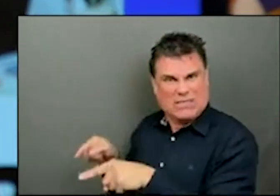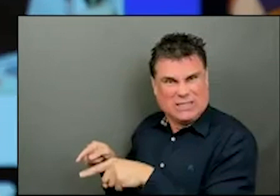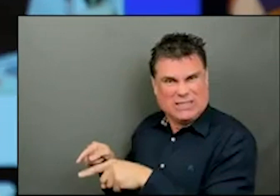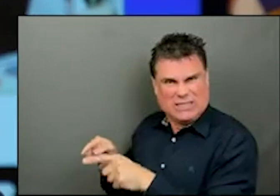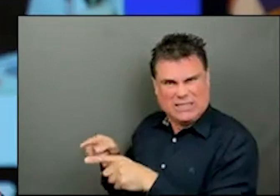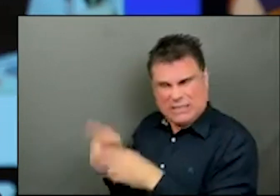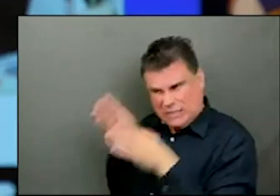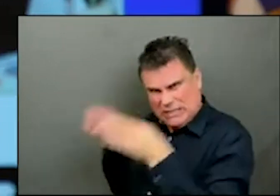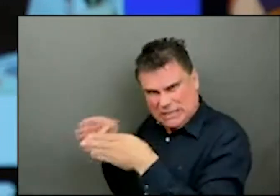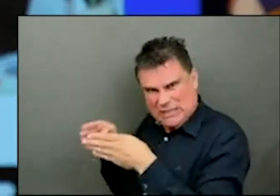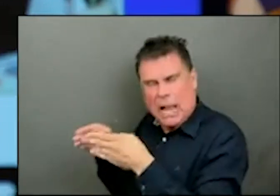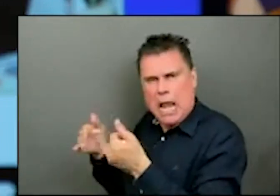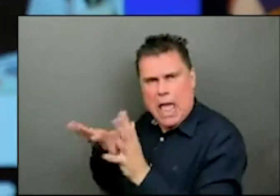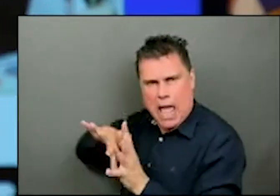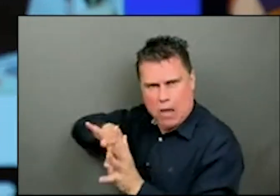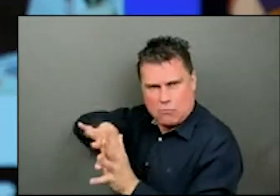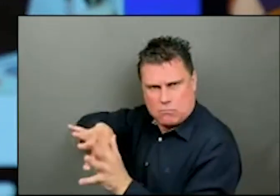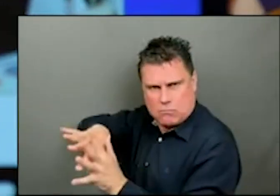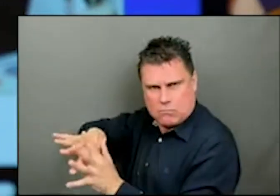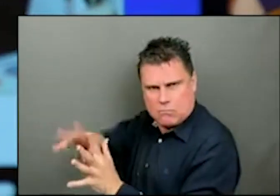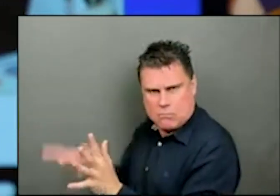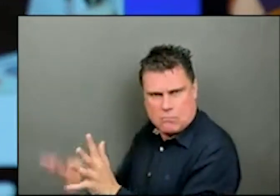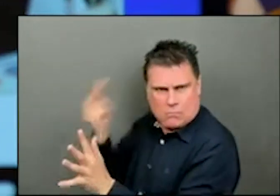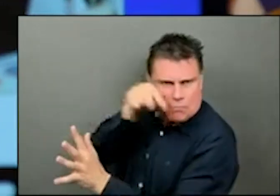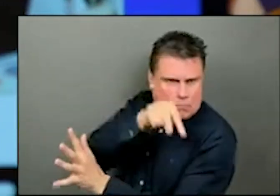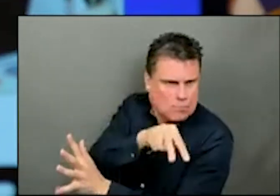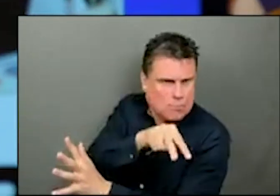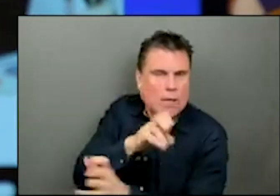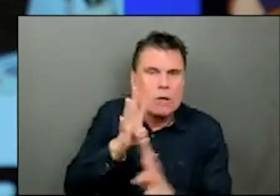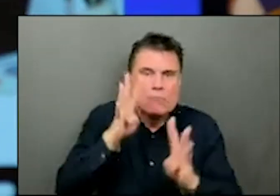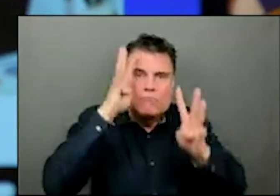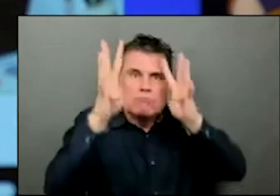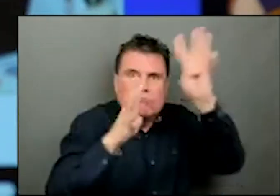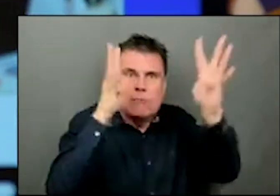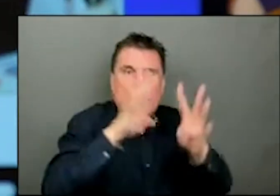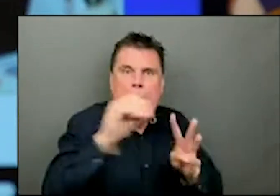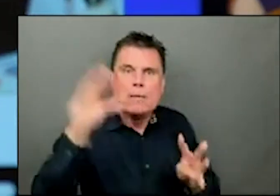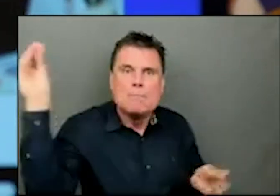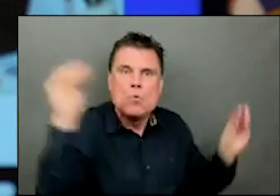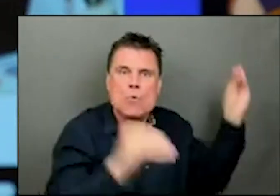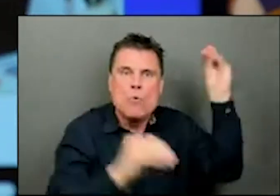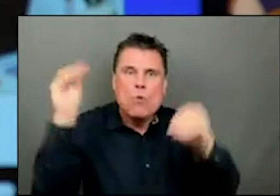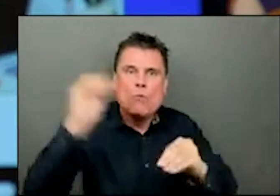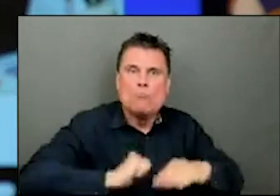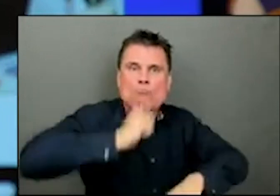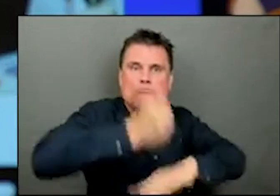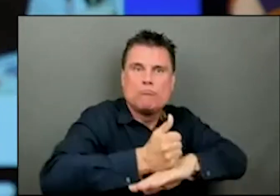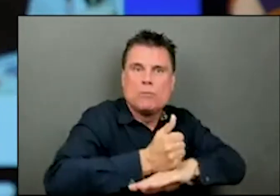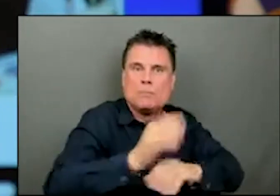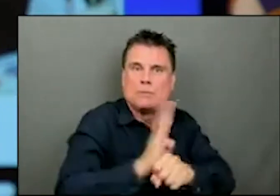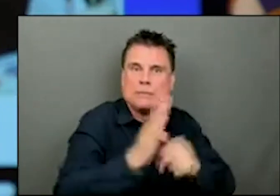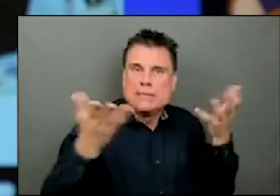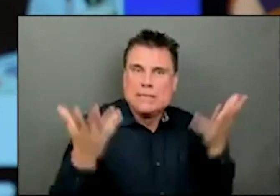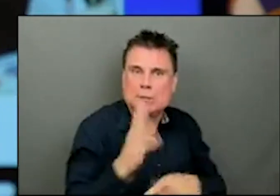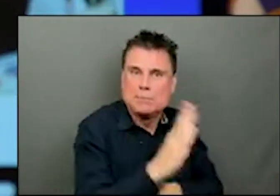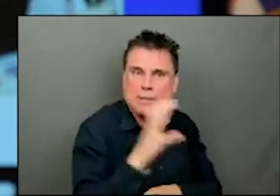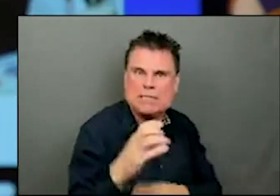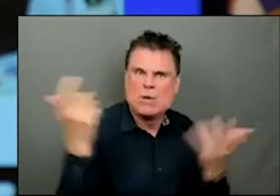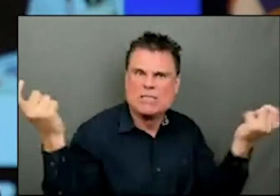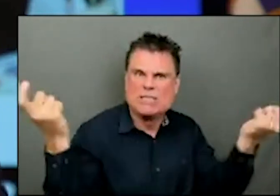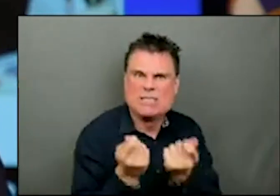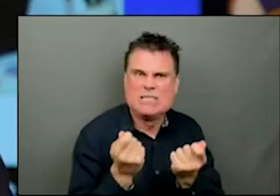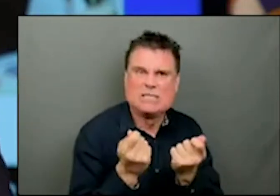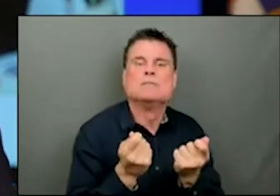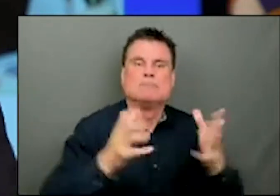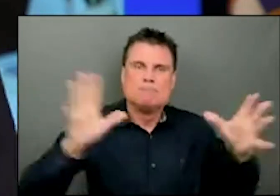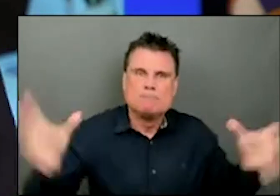COVID-19, where innovators can look to British Columbia as the place that they want to come and put down roots. I'm very excited about today. It's the beginning of a new future for British